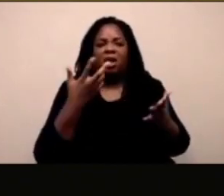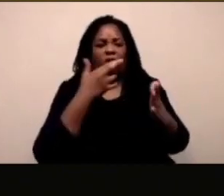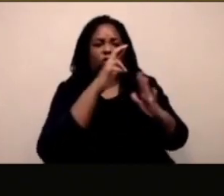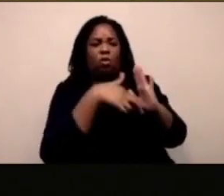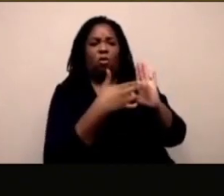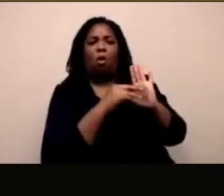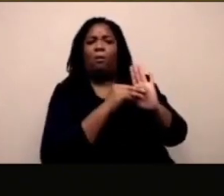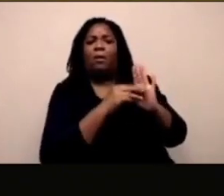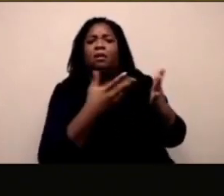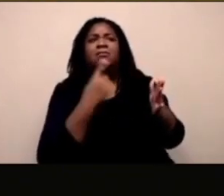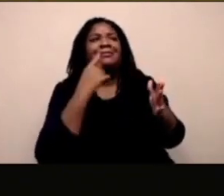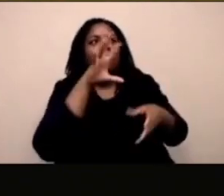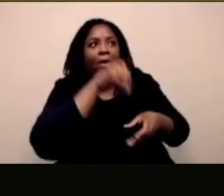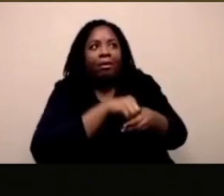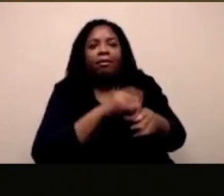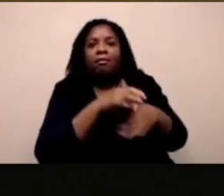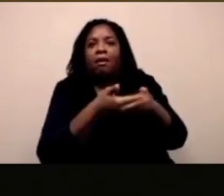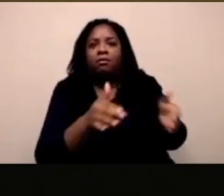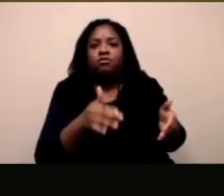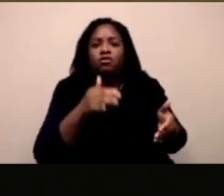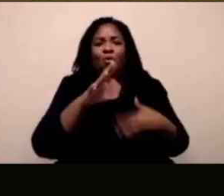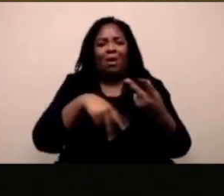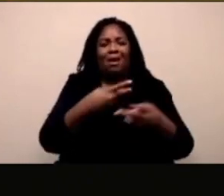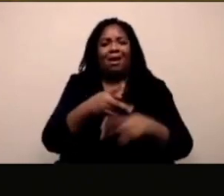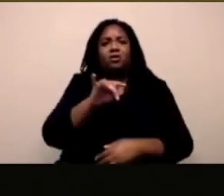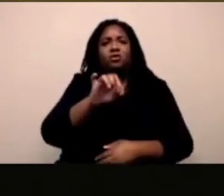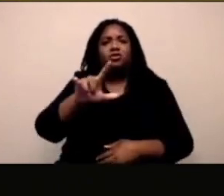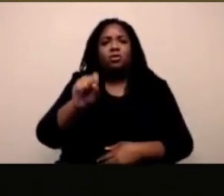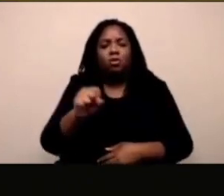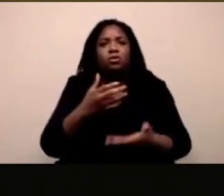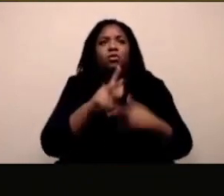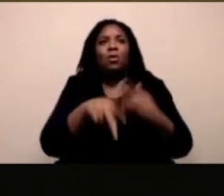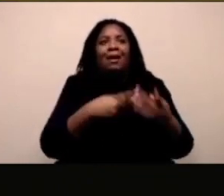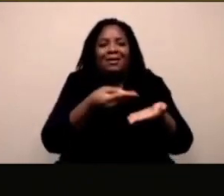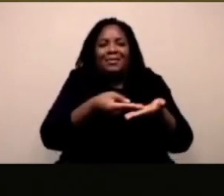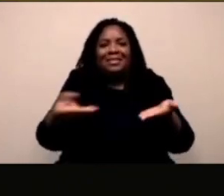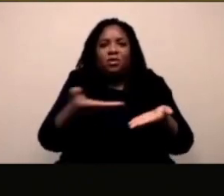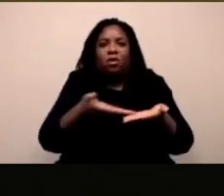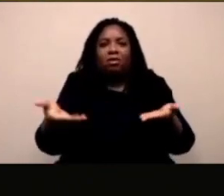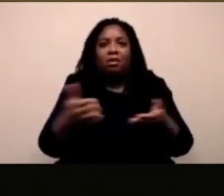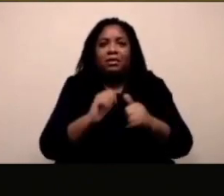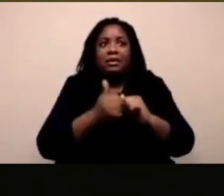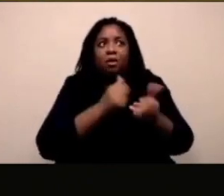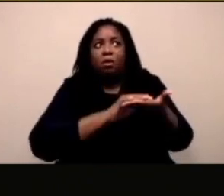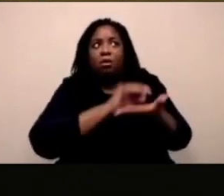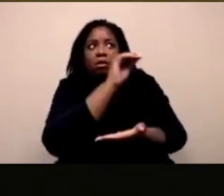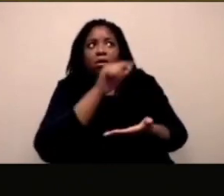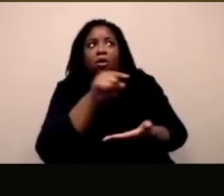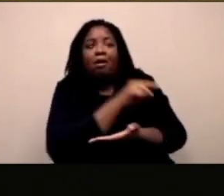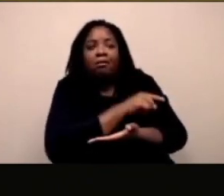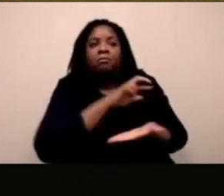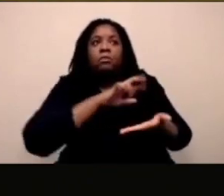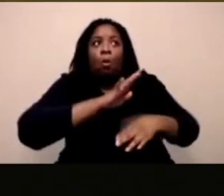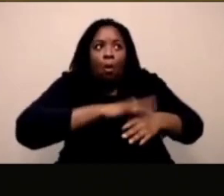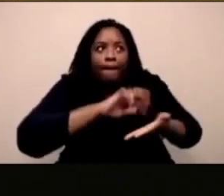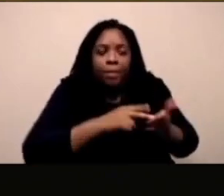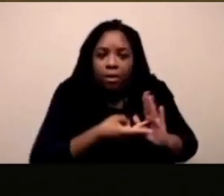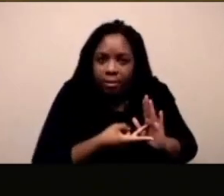seeing in their classroom? What kind of tools are we putting out there? What kind of materials are we using? How do they learn? Are we being intentional about